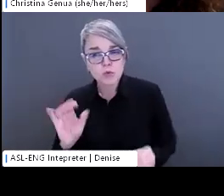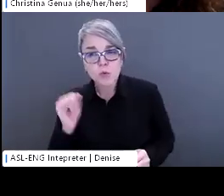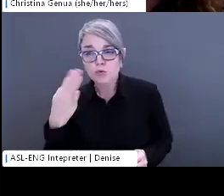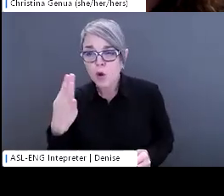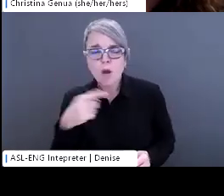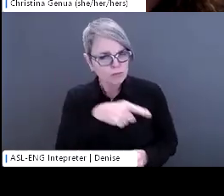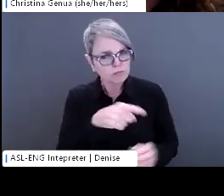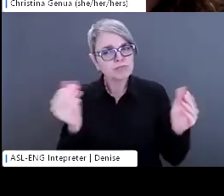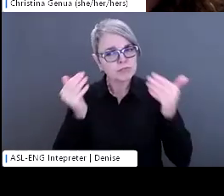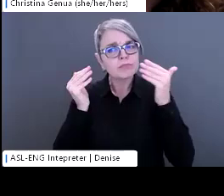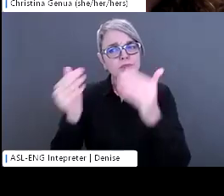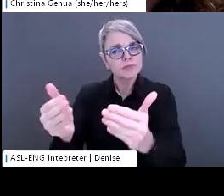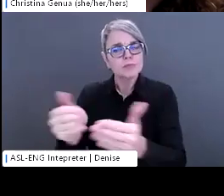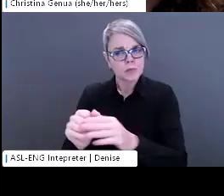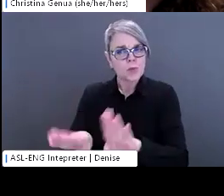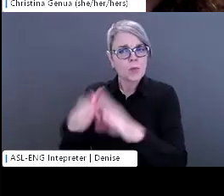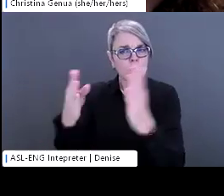account.